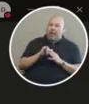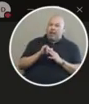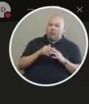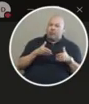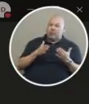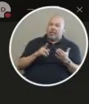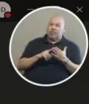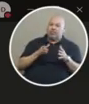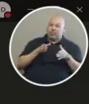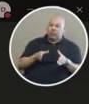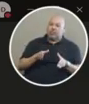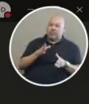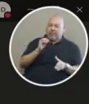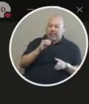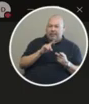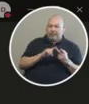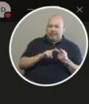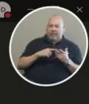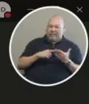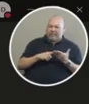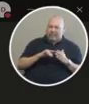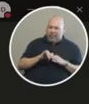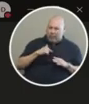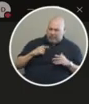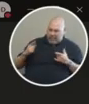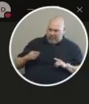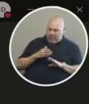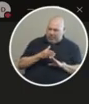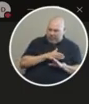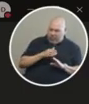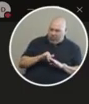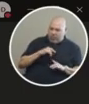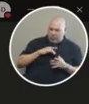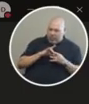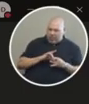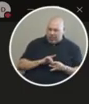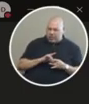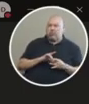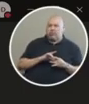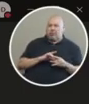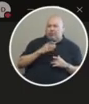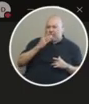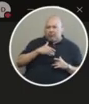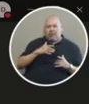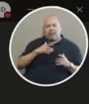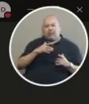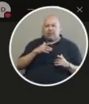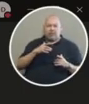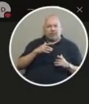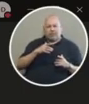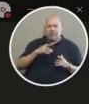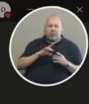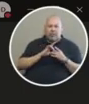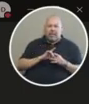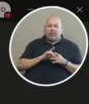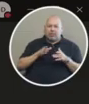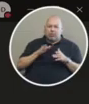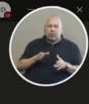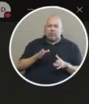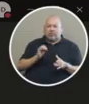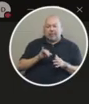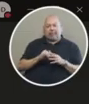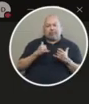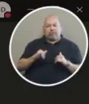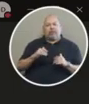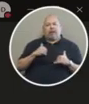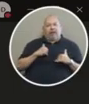presentation on streets, and the discussion that was had before relating to putting something in front of the voters related to streets is